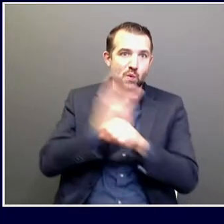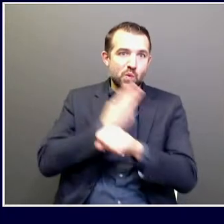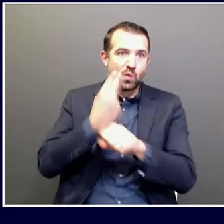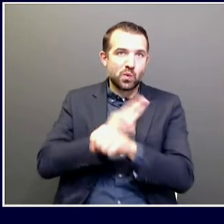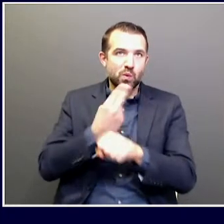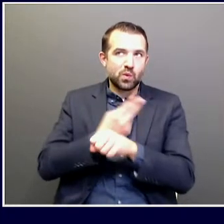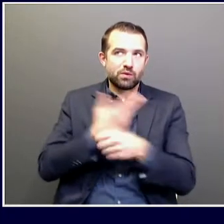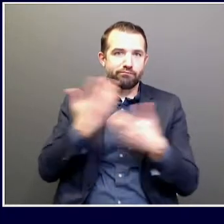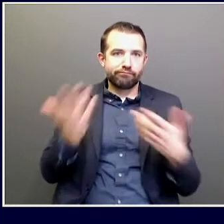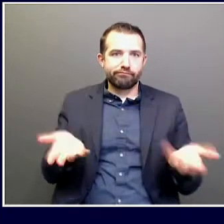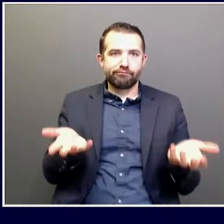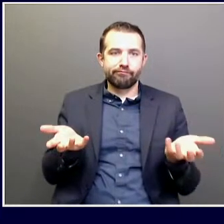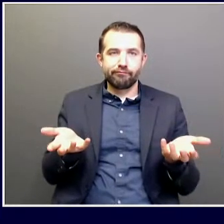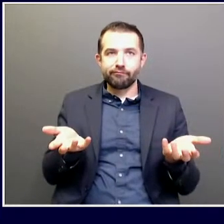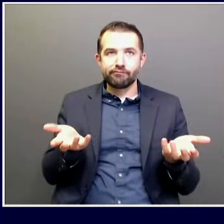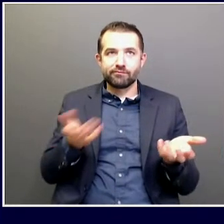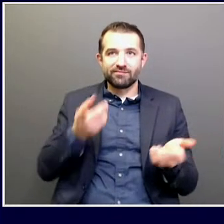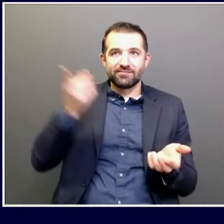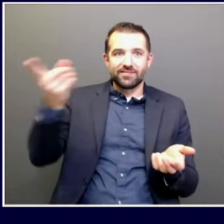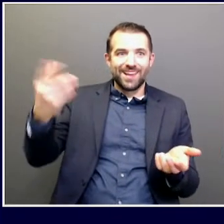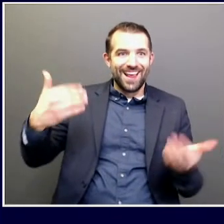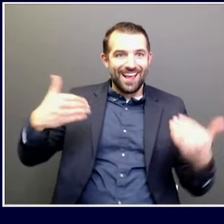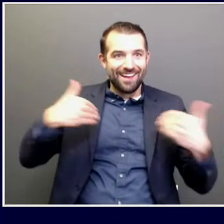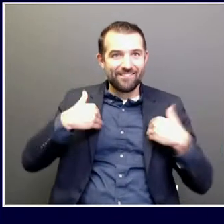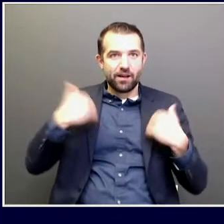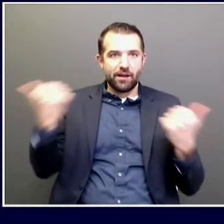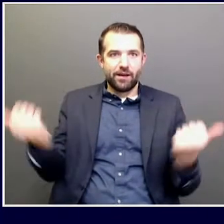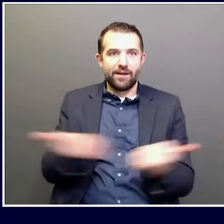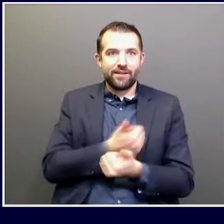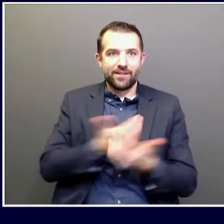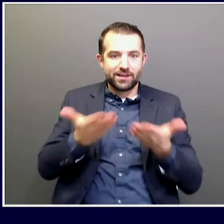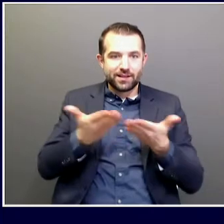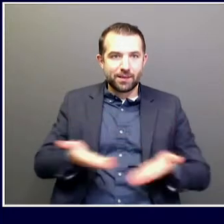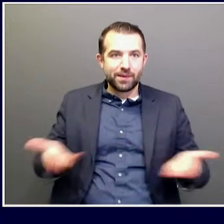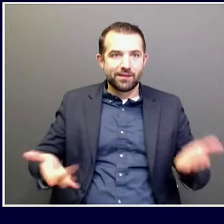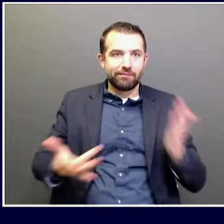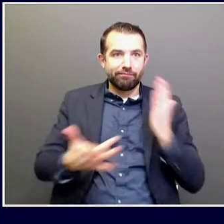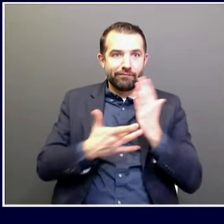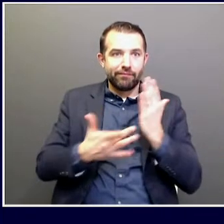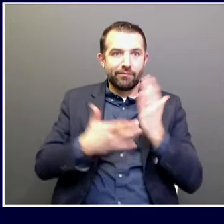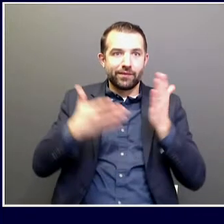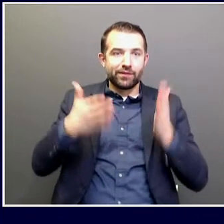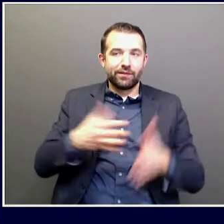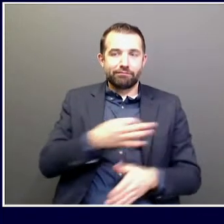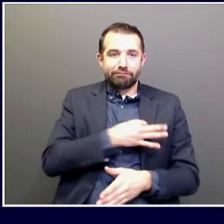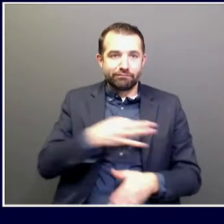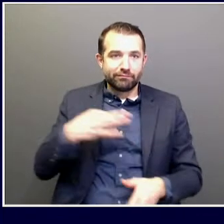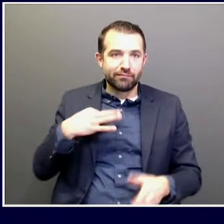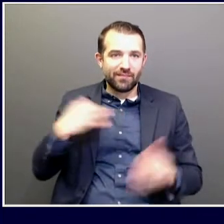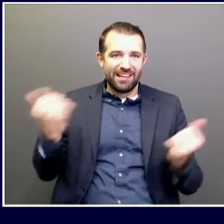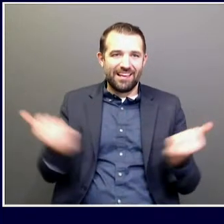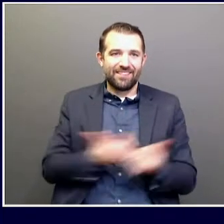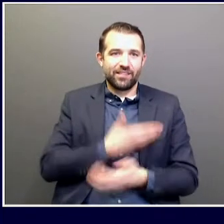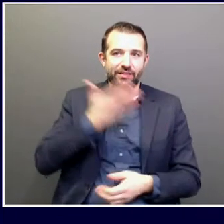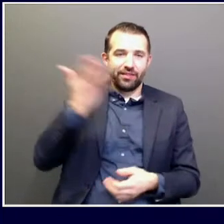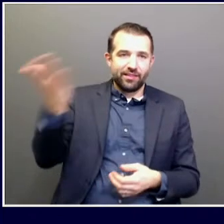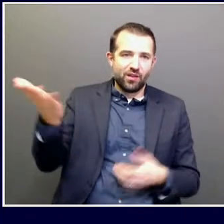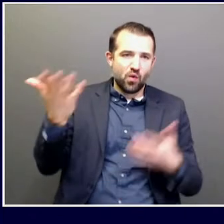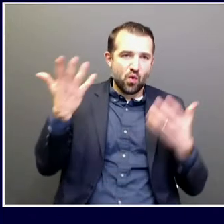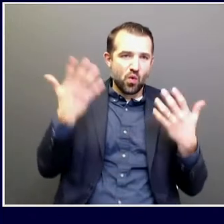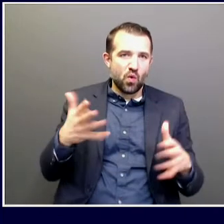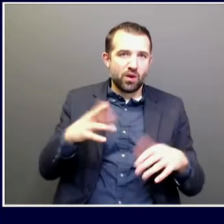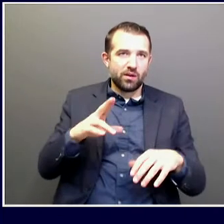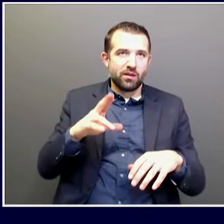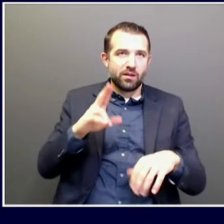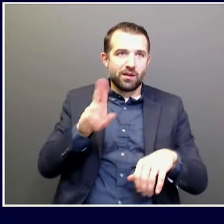more amenable to healthcare, basic healthcare, and with the National Guard helping out, and hopefully with the FEMA